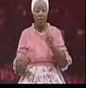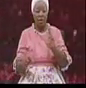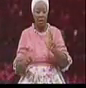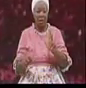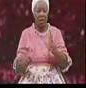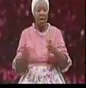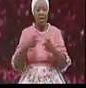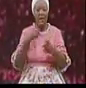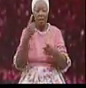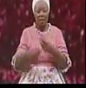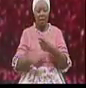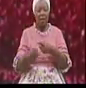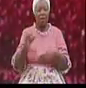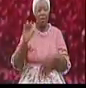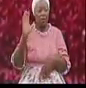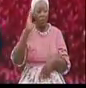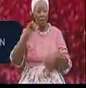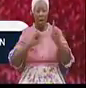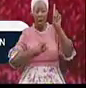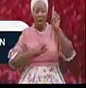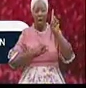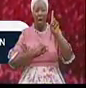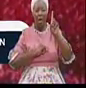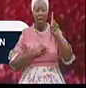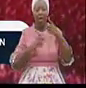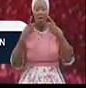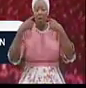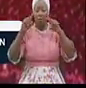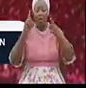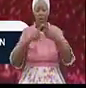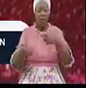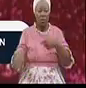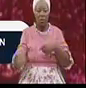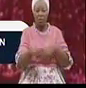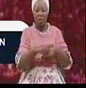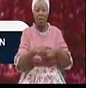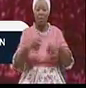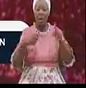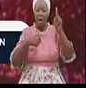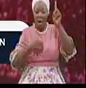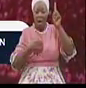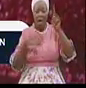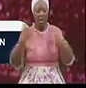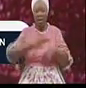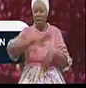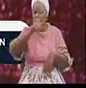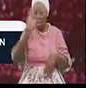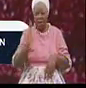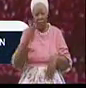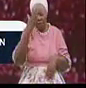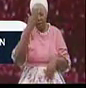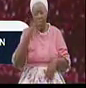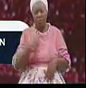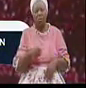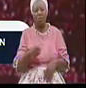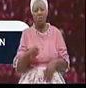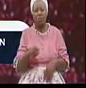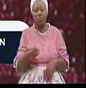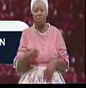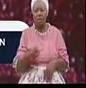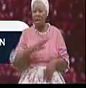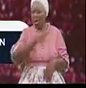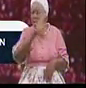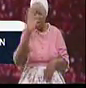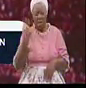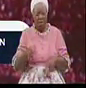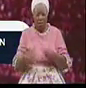I profess unto them, I never knew you, never